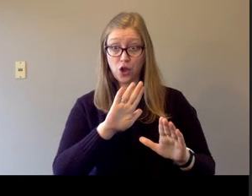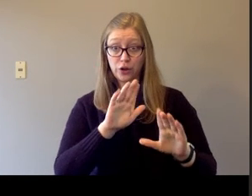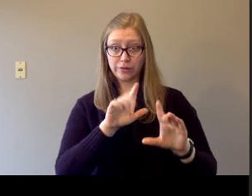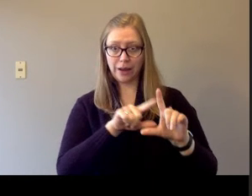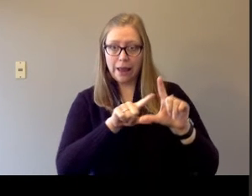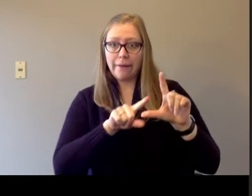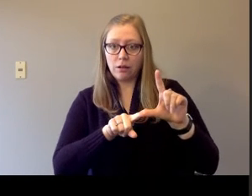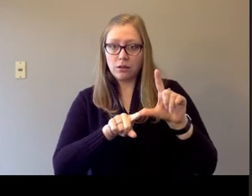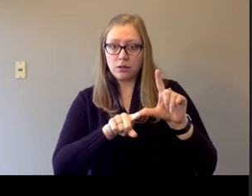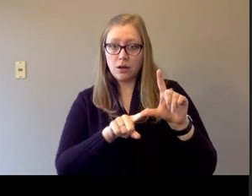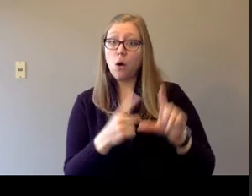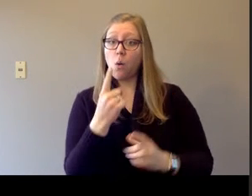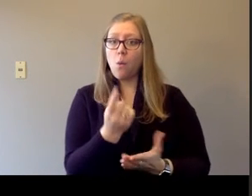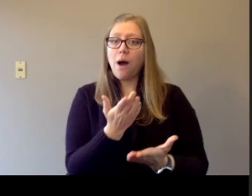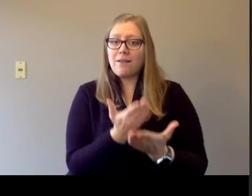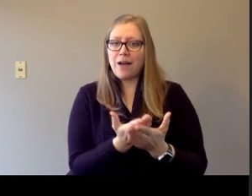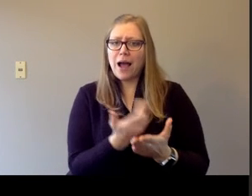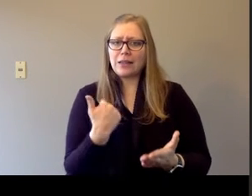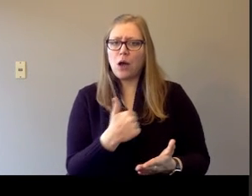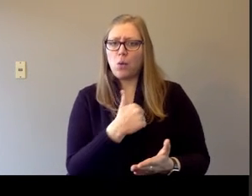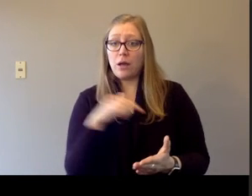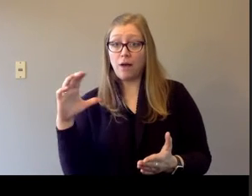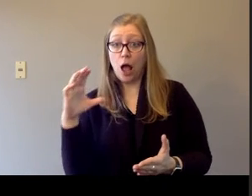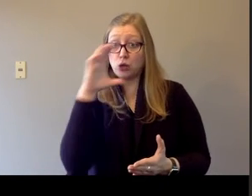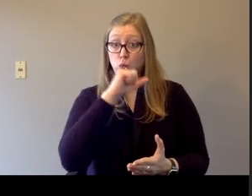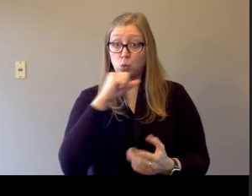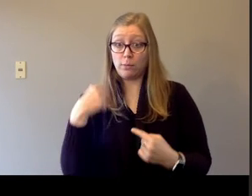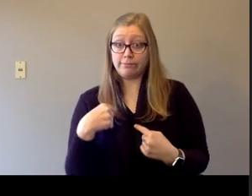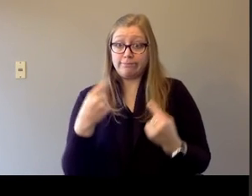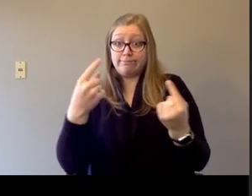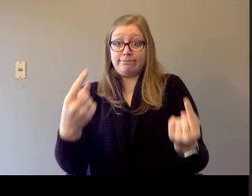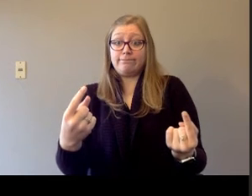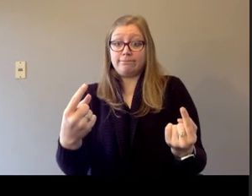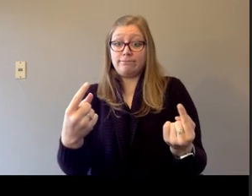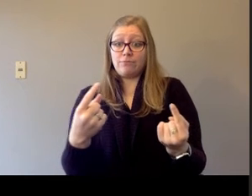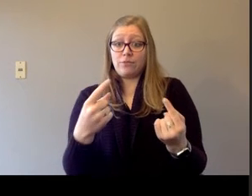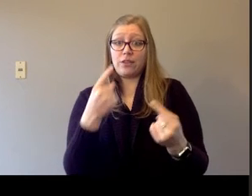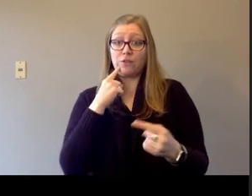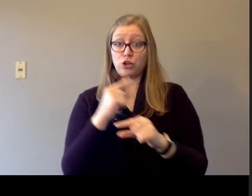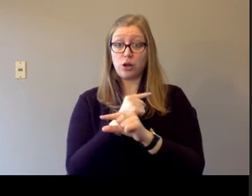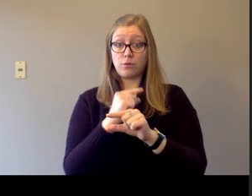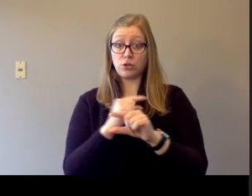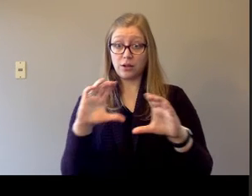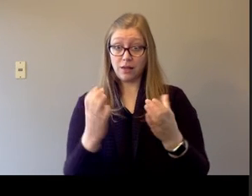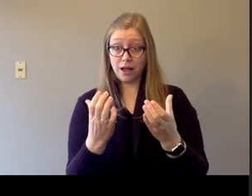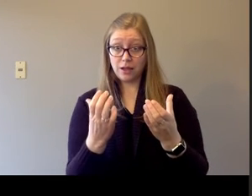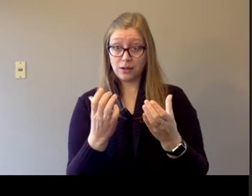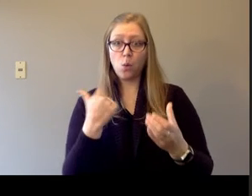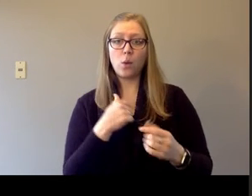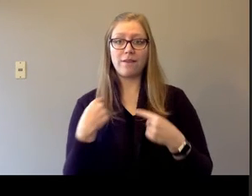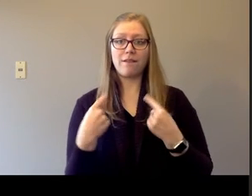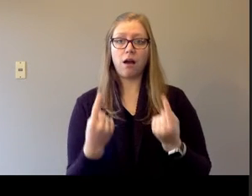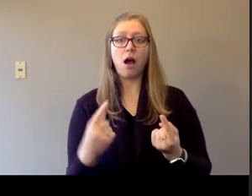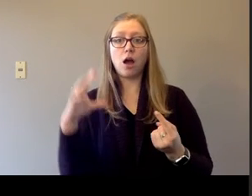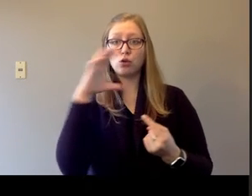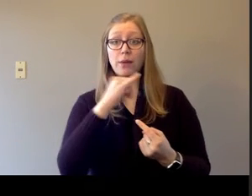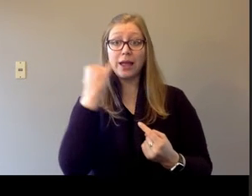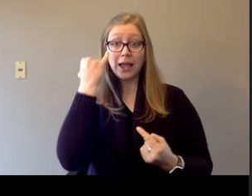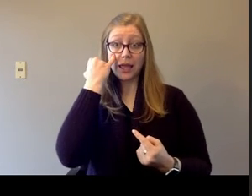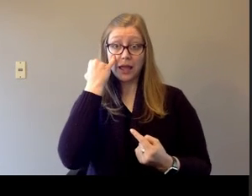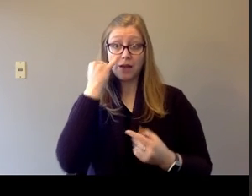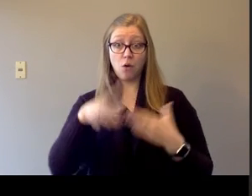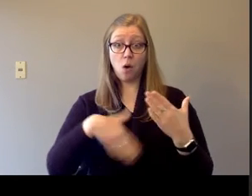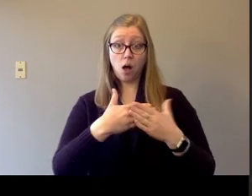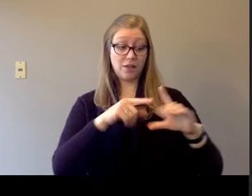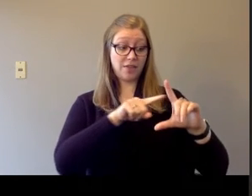fact about triangles that we've taken for granted in our study of geometry is that if I add up all the angles of a triangle, that I'm going to get